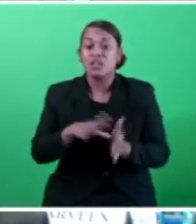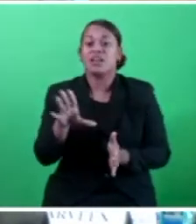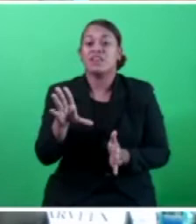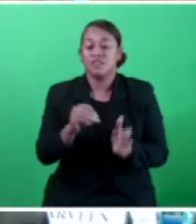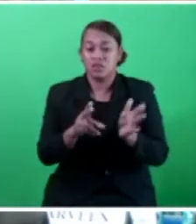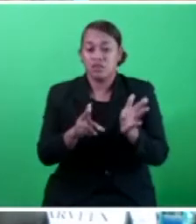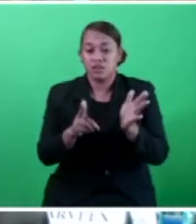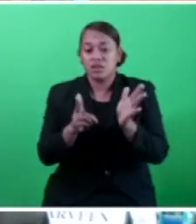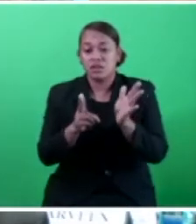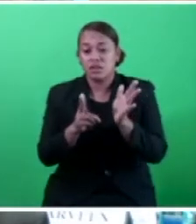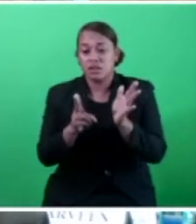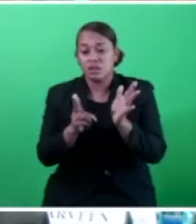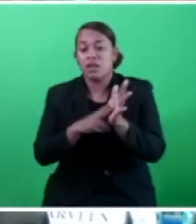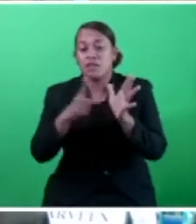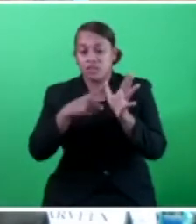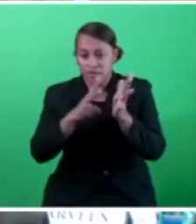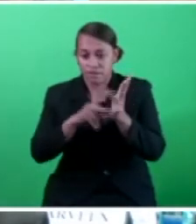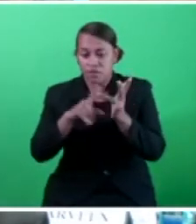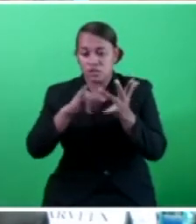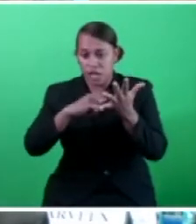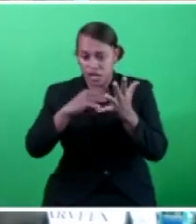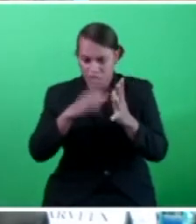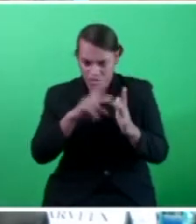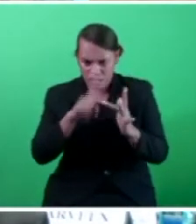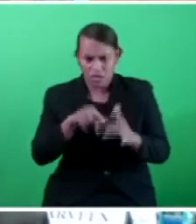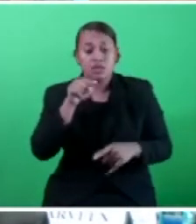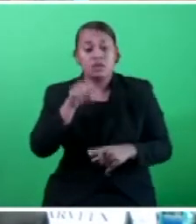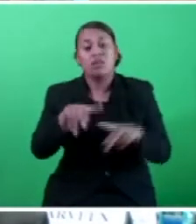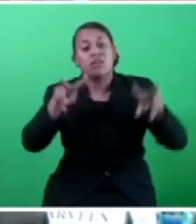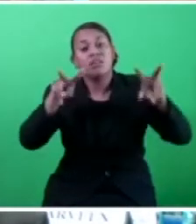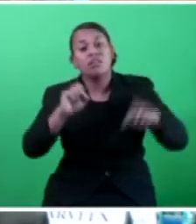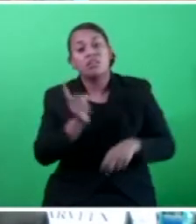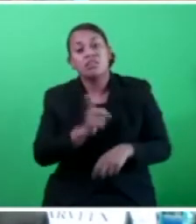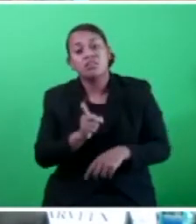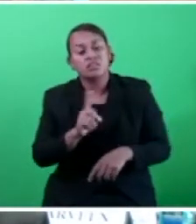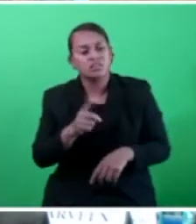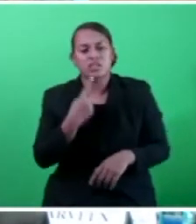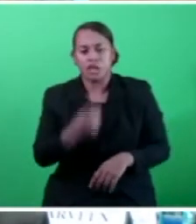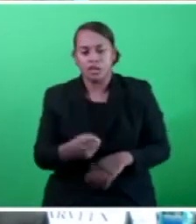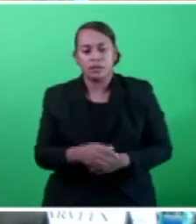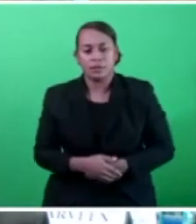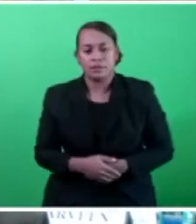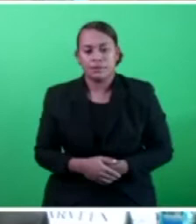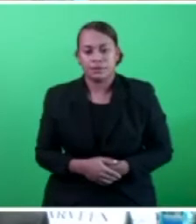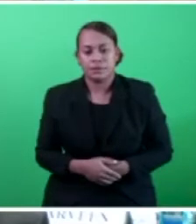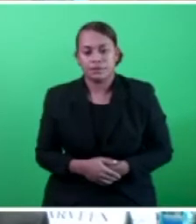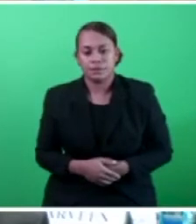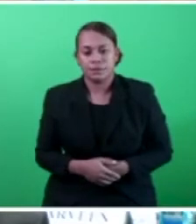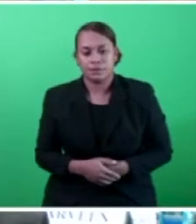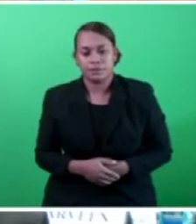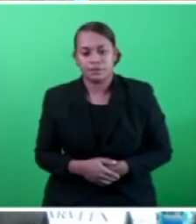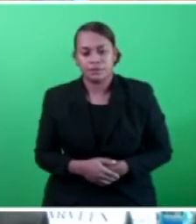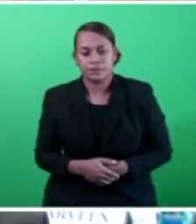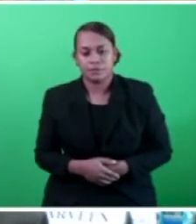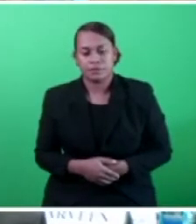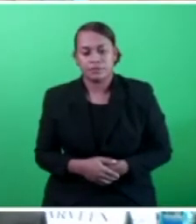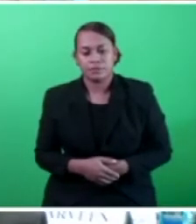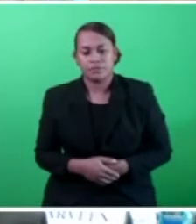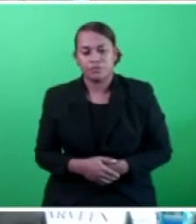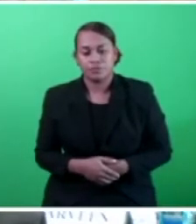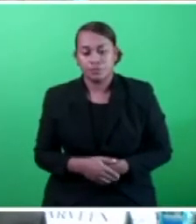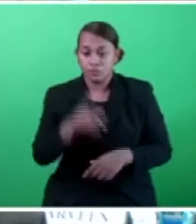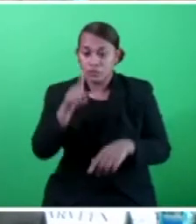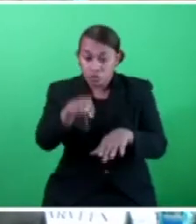Abusam Dabutukia have a common phrase. The common phrase is haiwa hewa, meaning to move slowly but